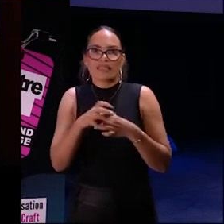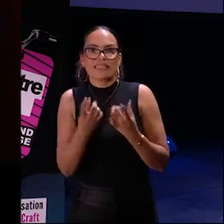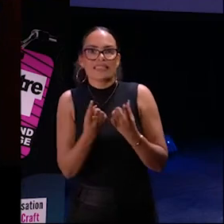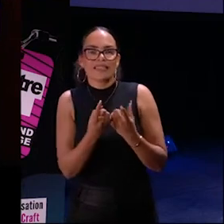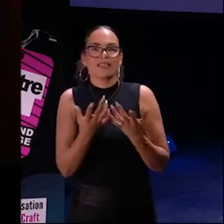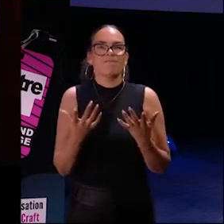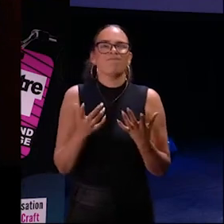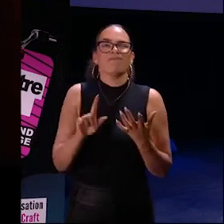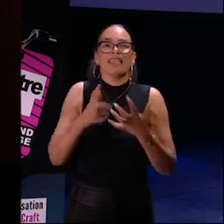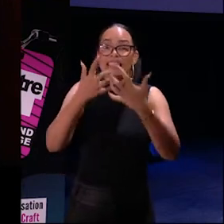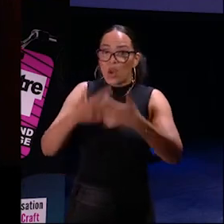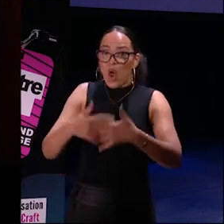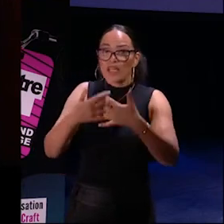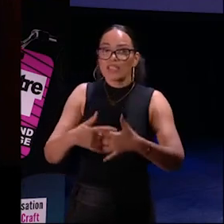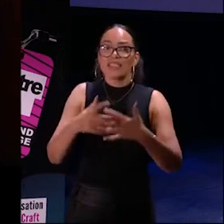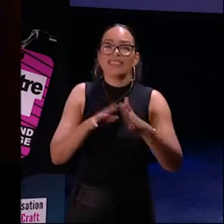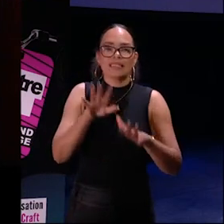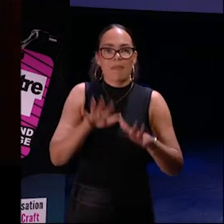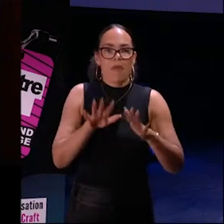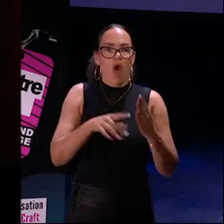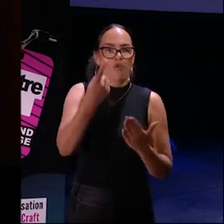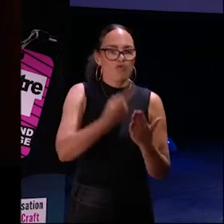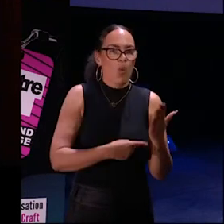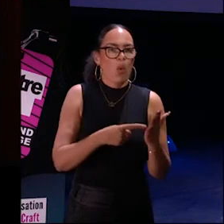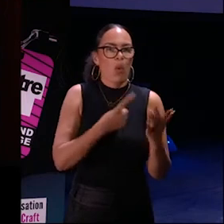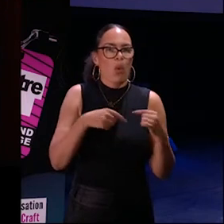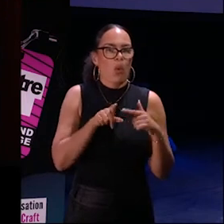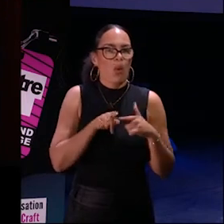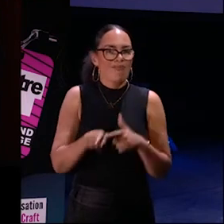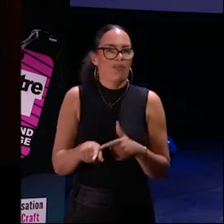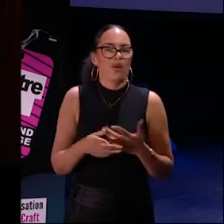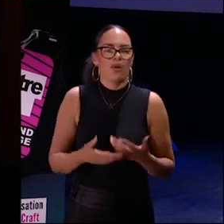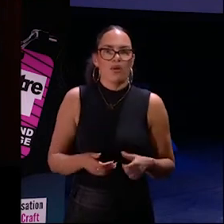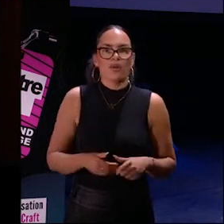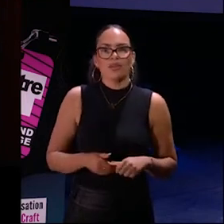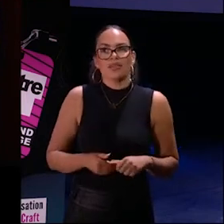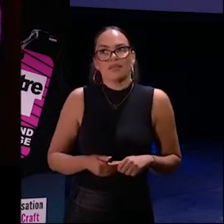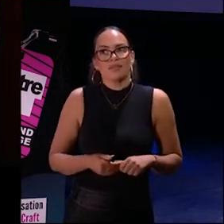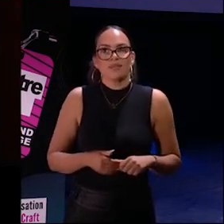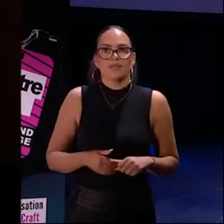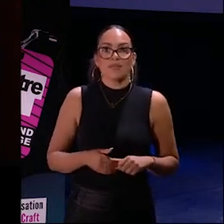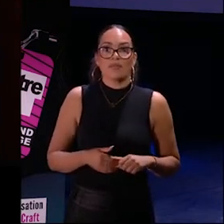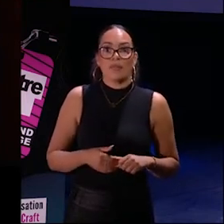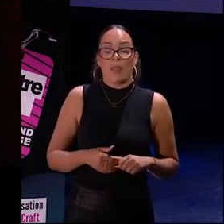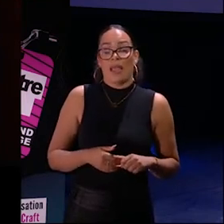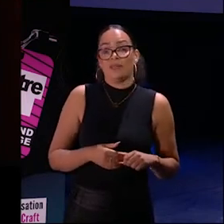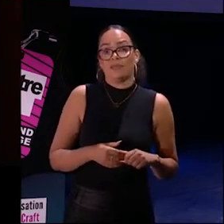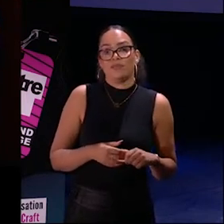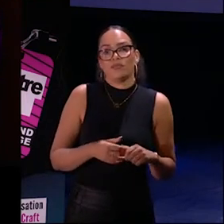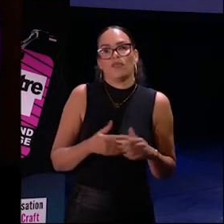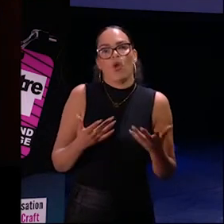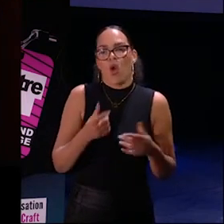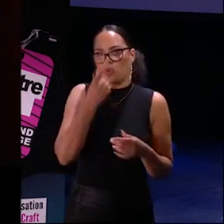to technology, I think it's the same route, really. It's, you could spend a really long